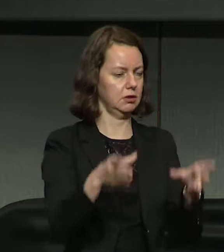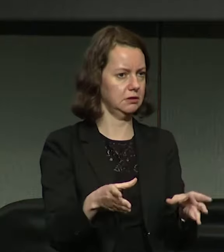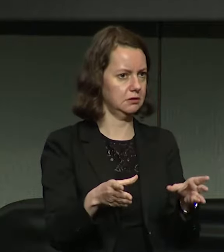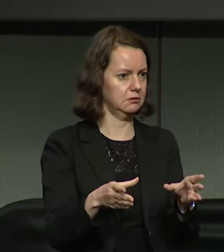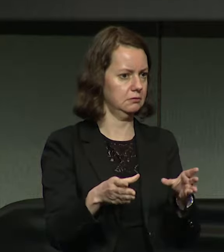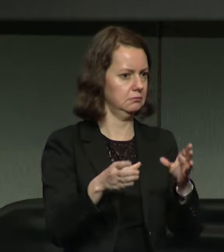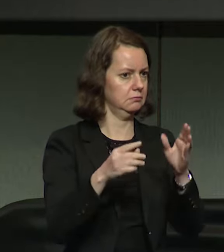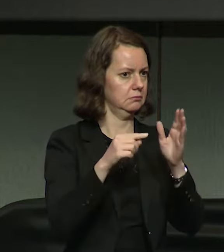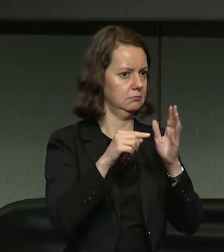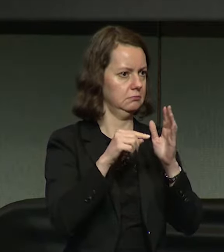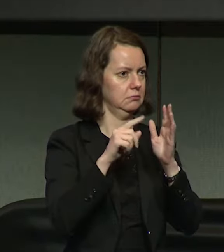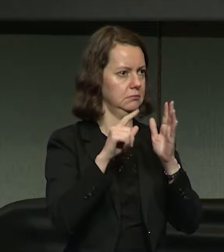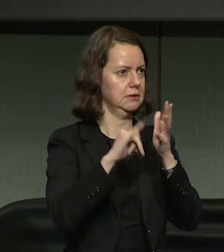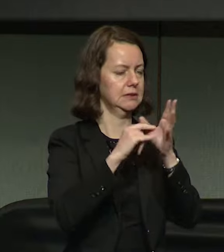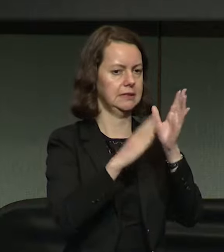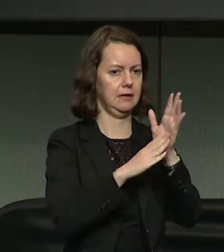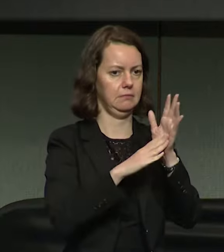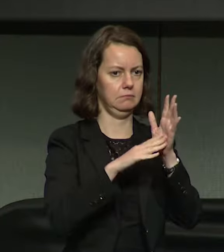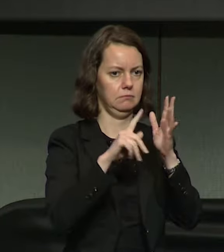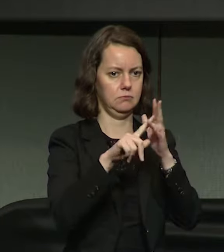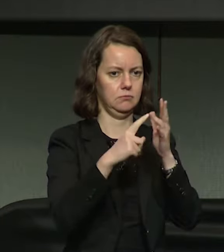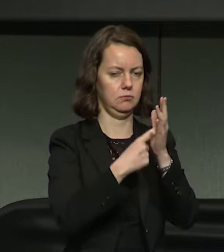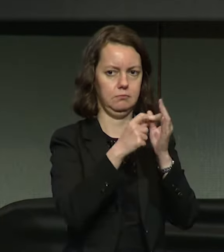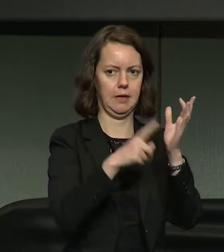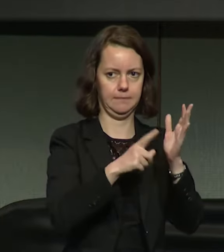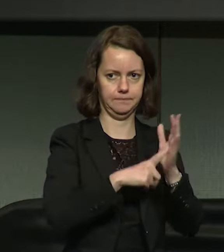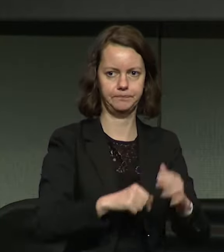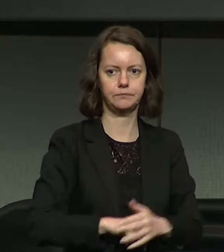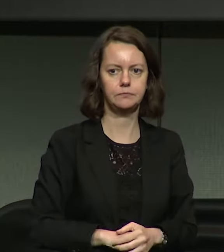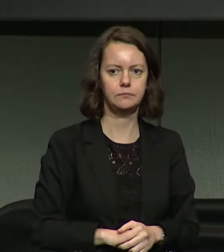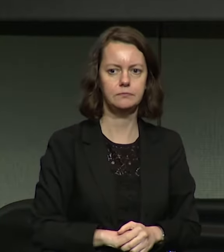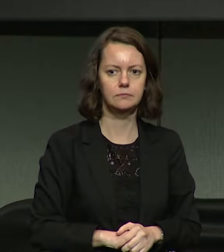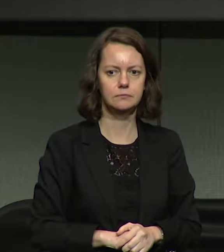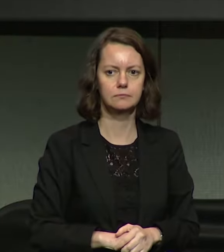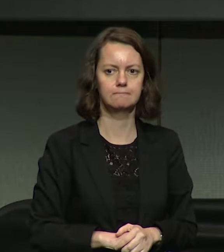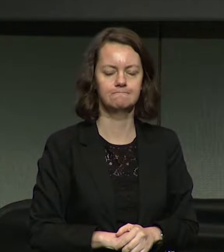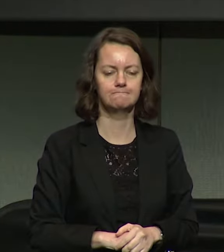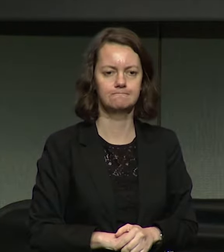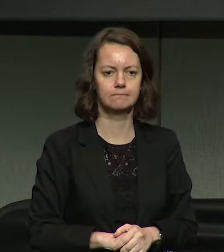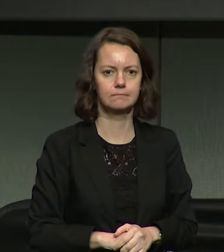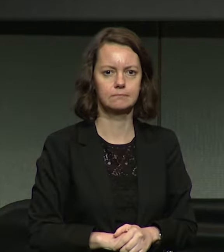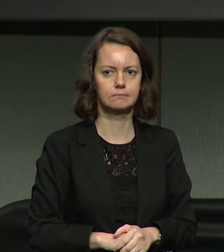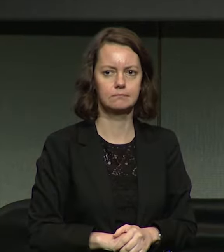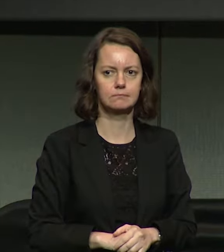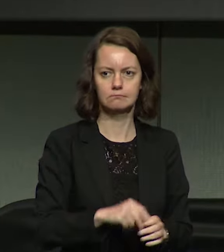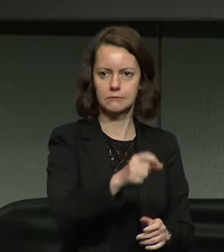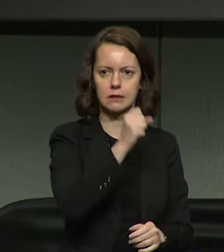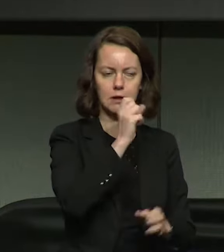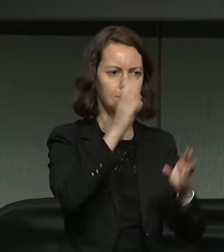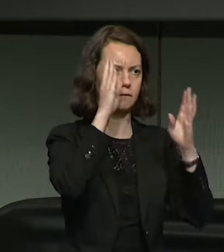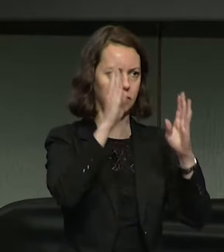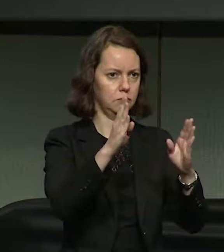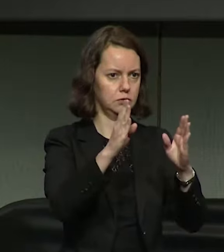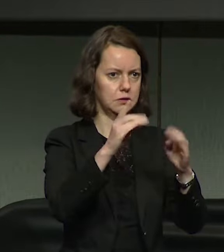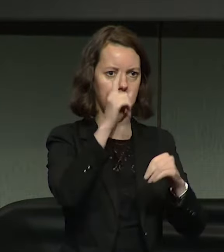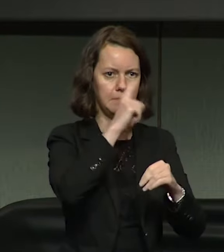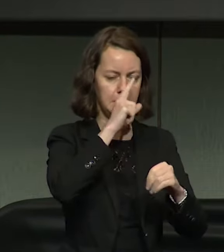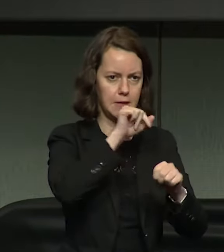Jeffrey Sambell, and designed to reflect, as we heard earlier, that very strong interest in social justice